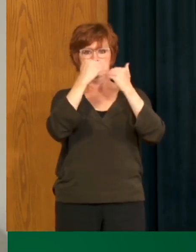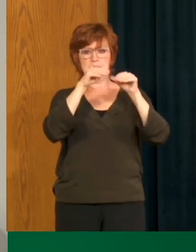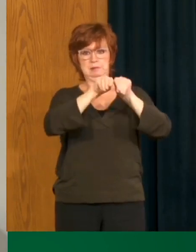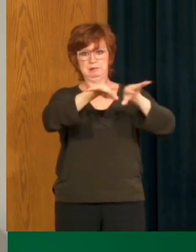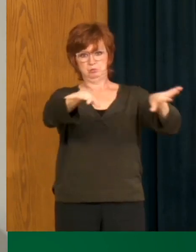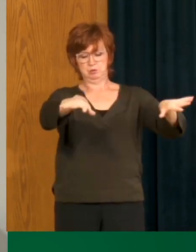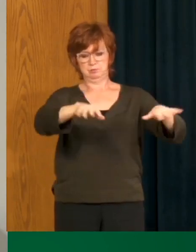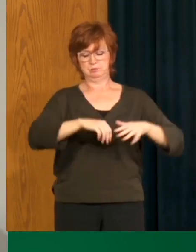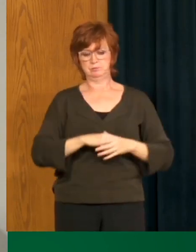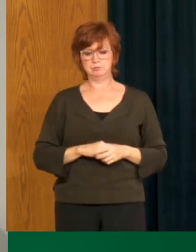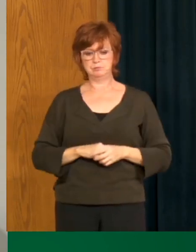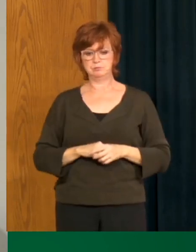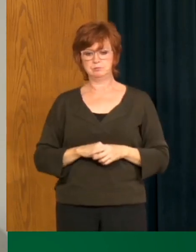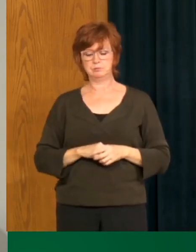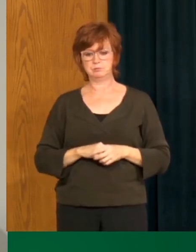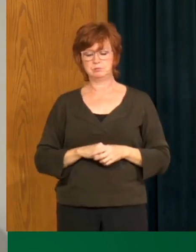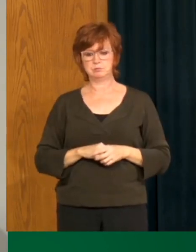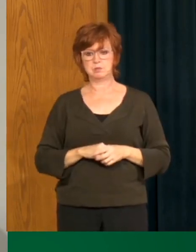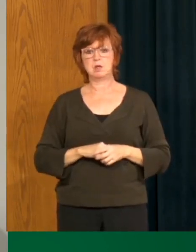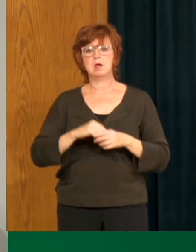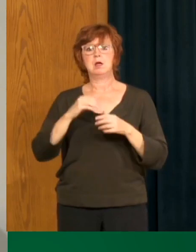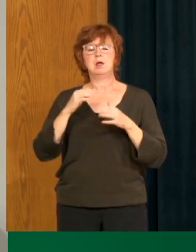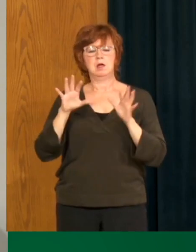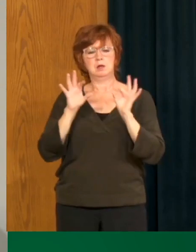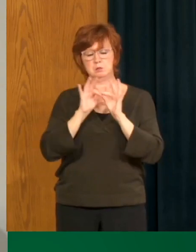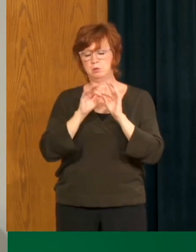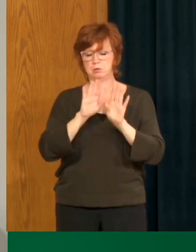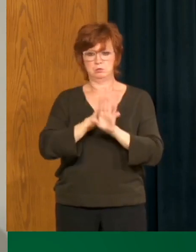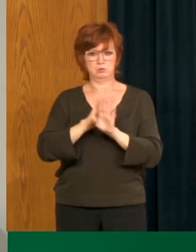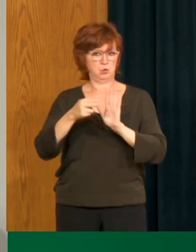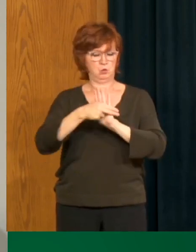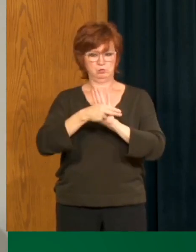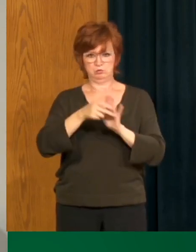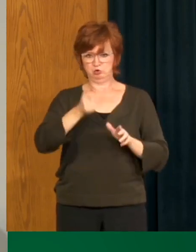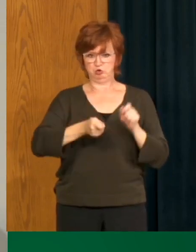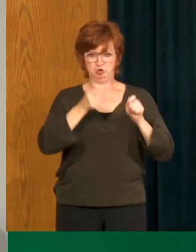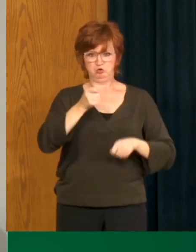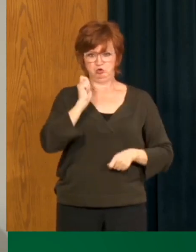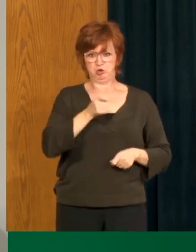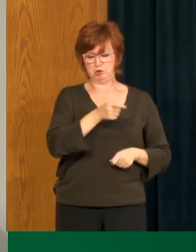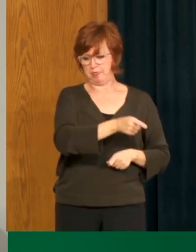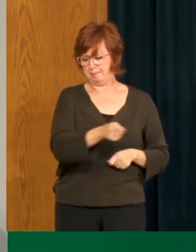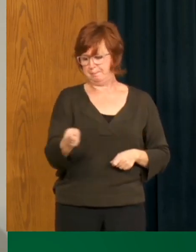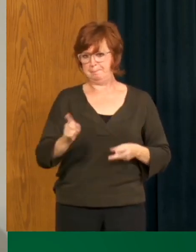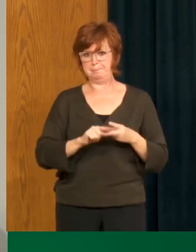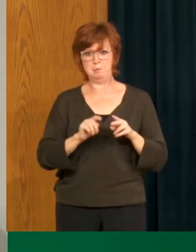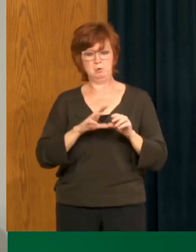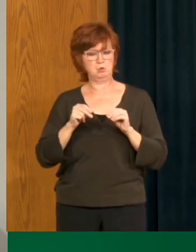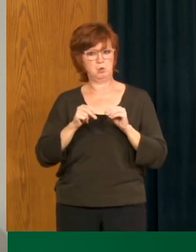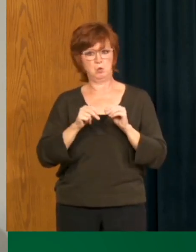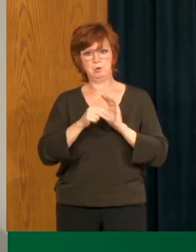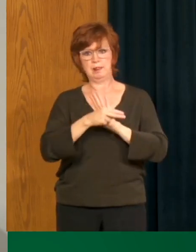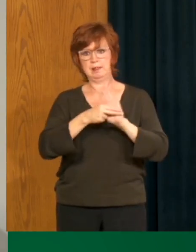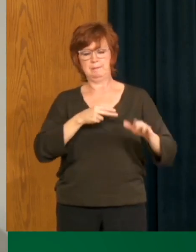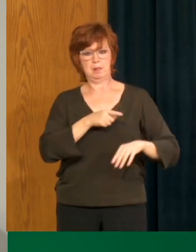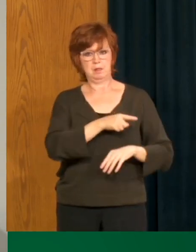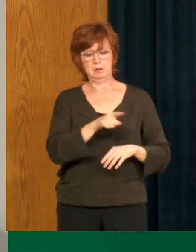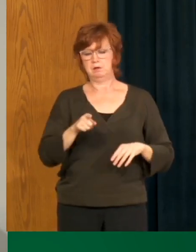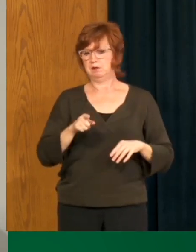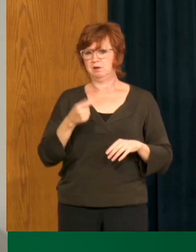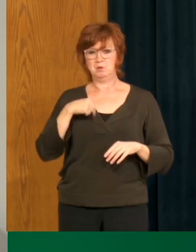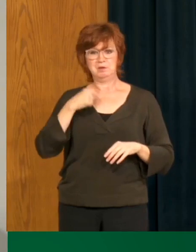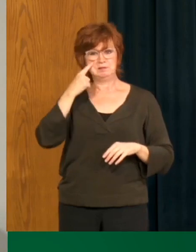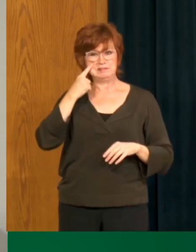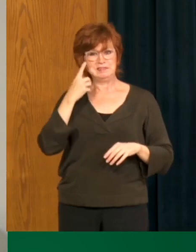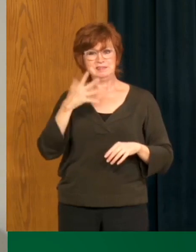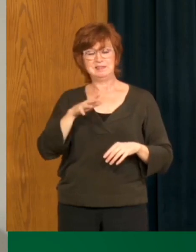stigmatize people who may be otherwise identifiable. I think this has happened in the past in other parts of Canada for specific groups who are otherwise identifiable,